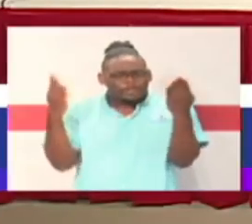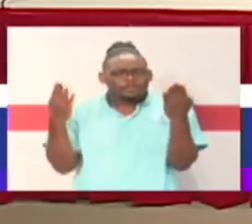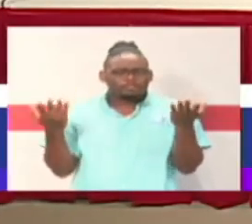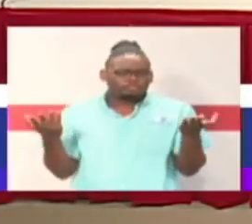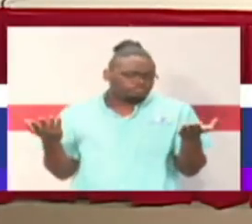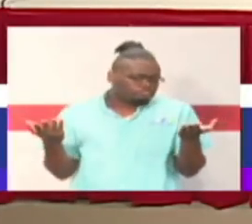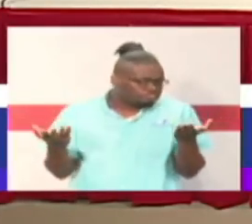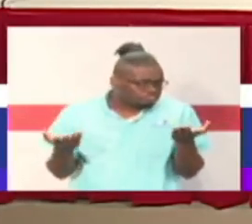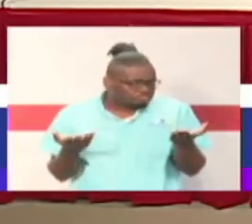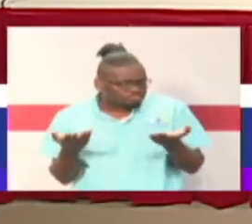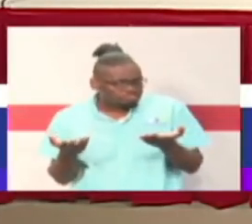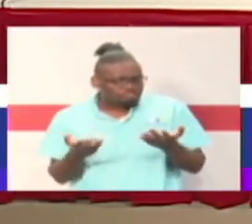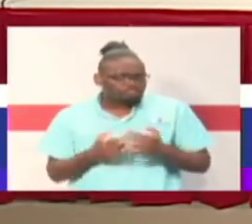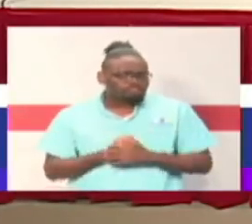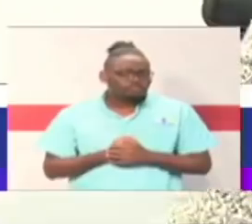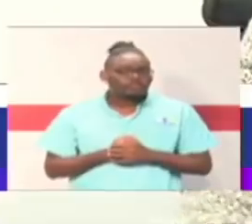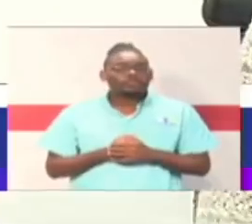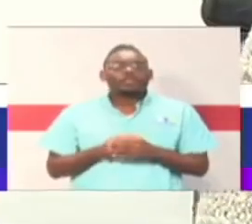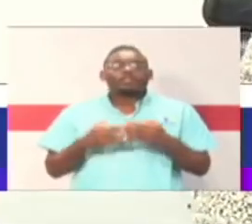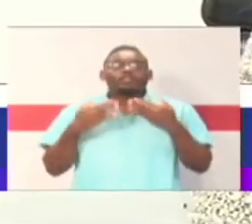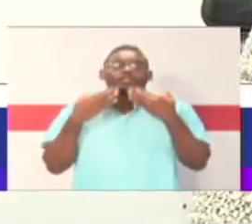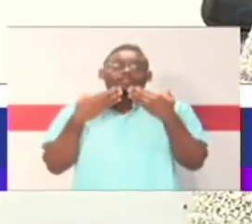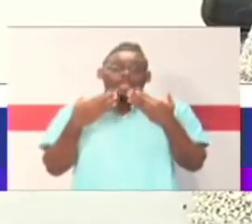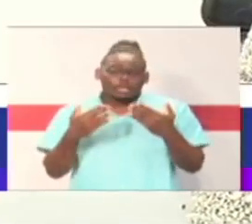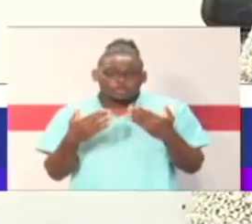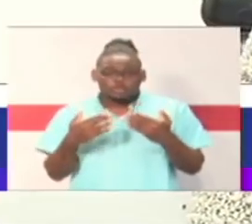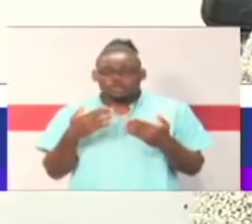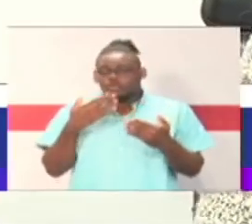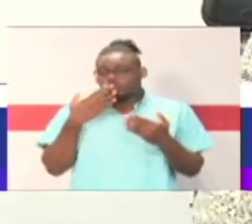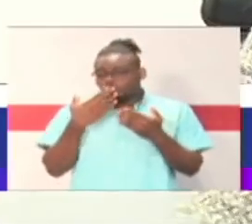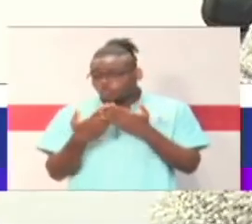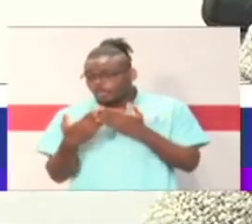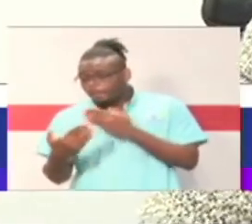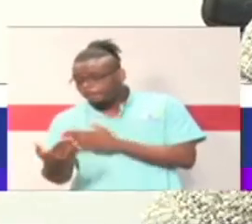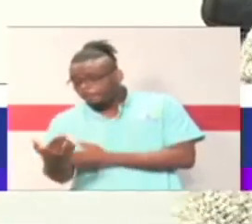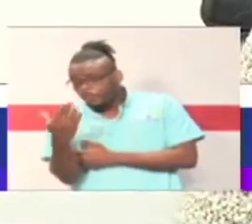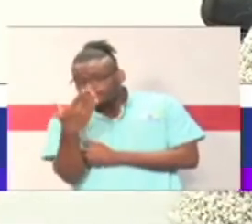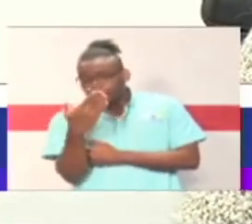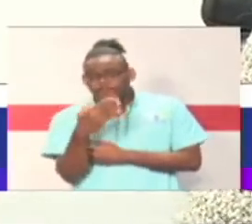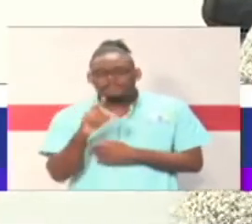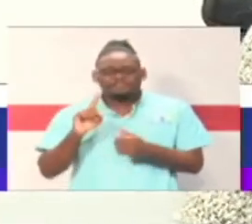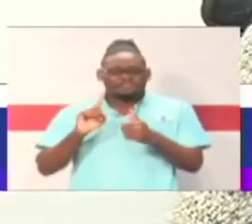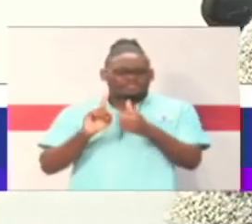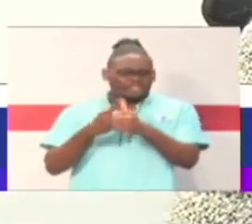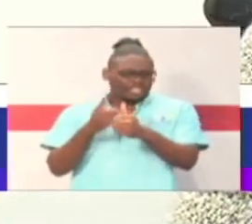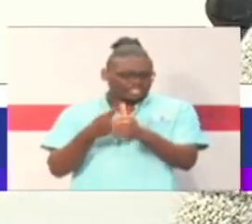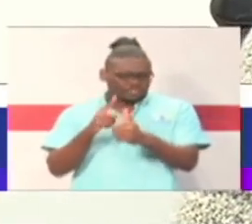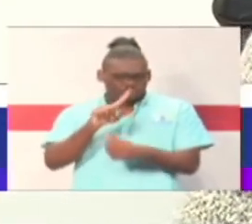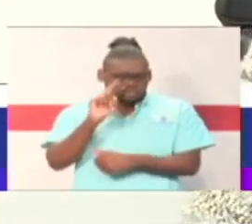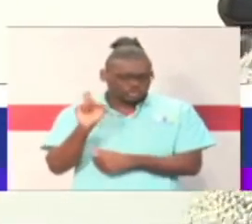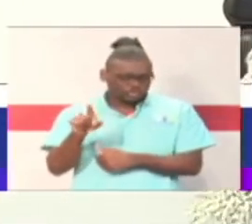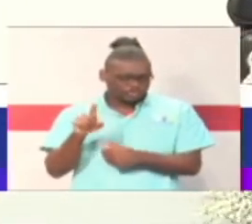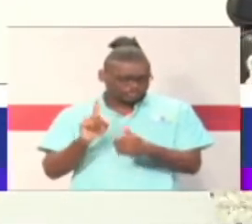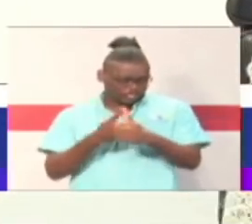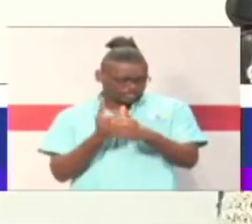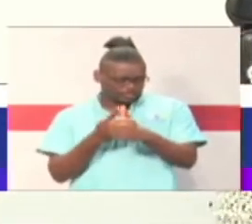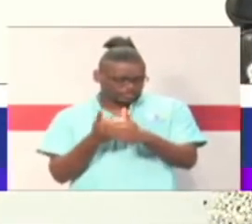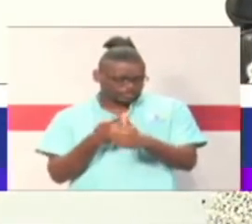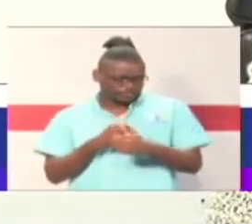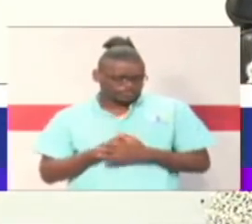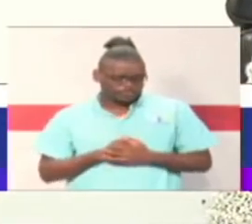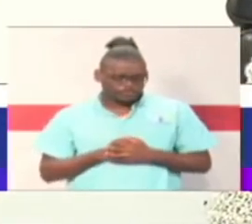Good morning. Thank you, Clint. So you asked a question, you asked a 2-part question. So I'll start with the first part of the